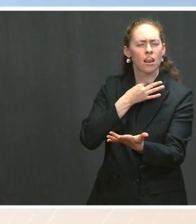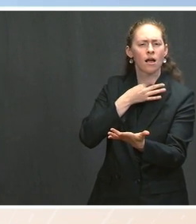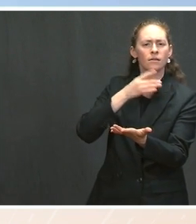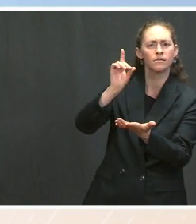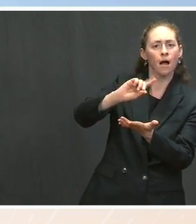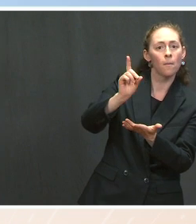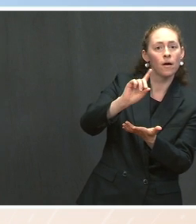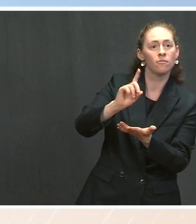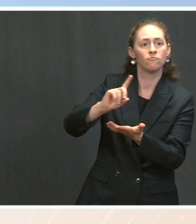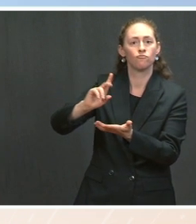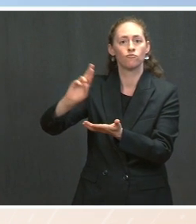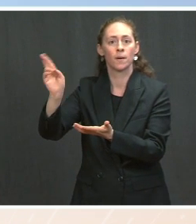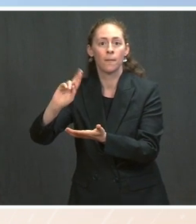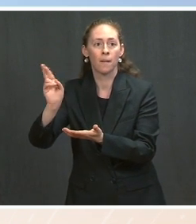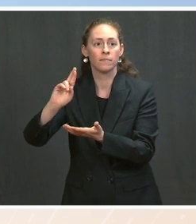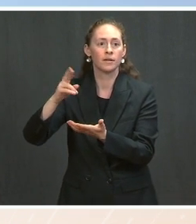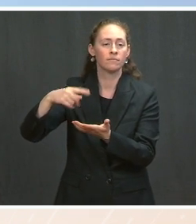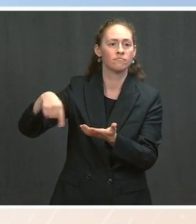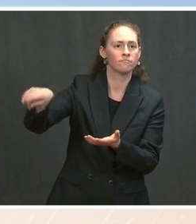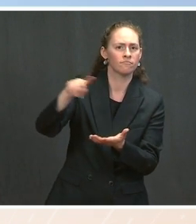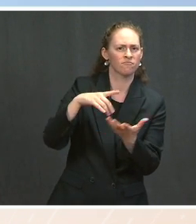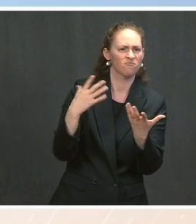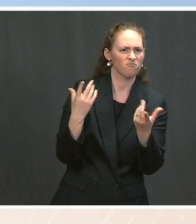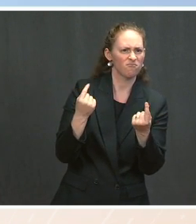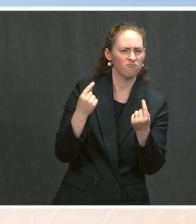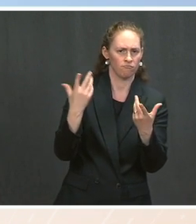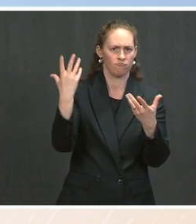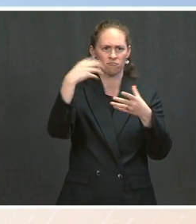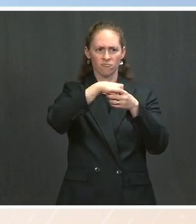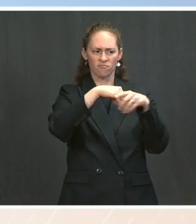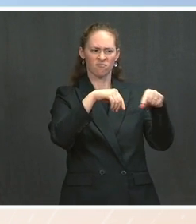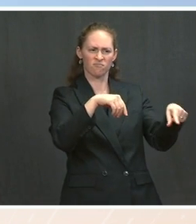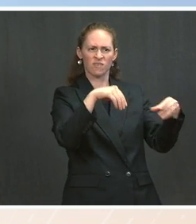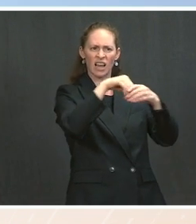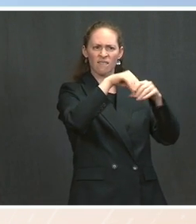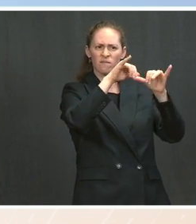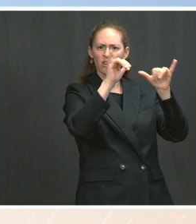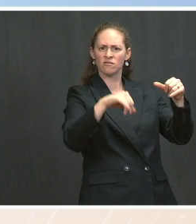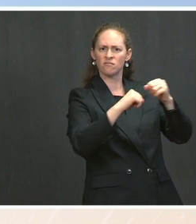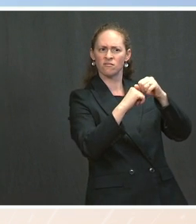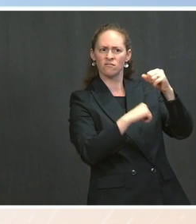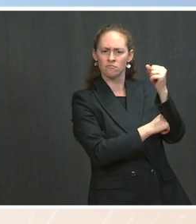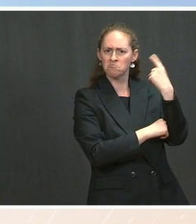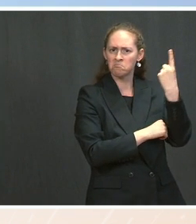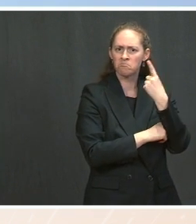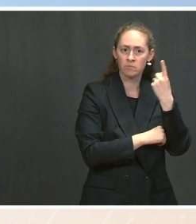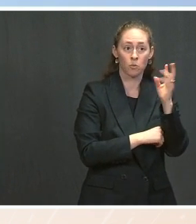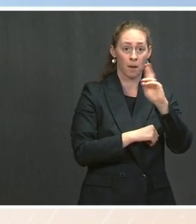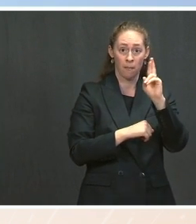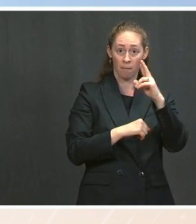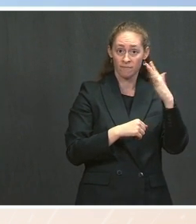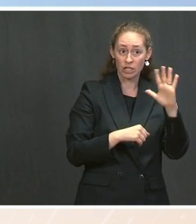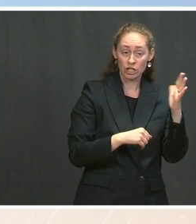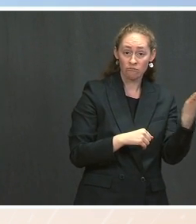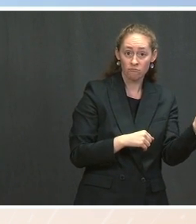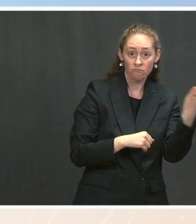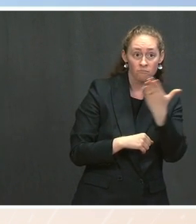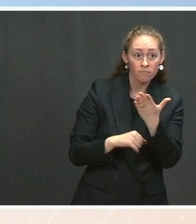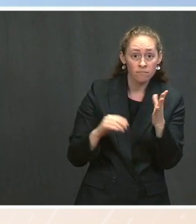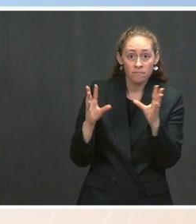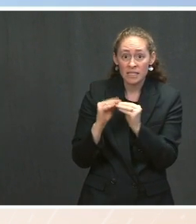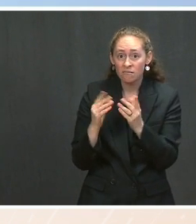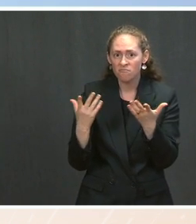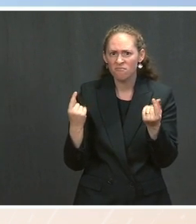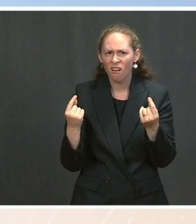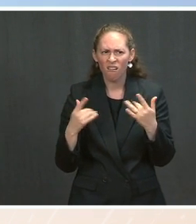White House, mm-hmm. about the status of infrastructure and Republican counterproposal. Is that meeting still happening today? And can you give us kind of an update on